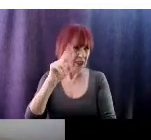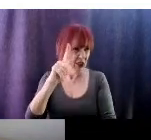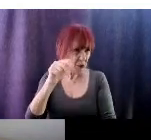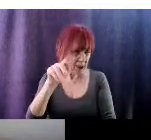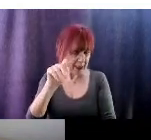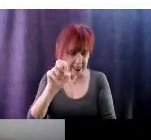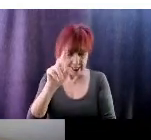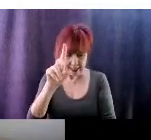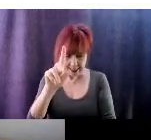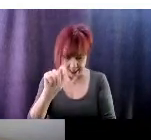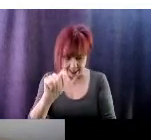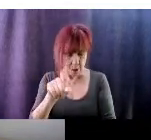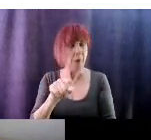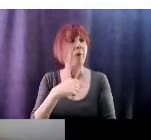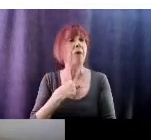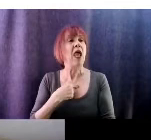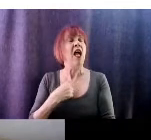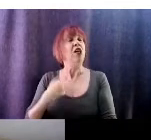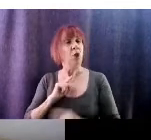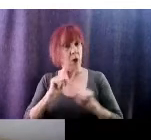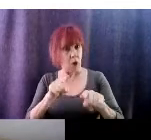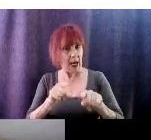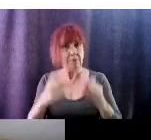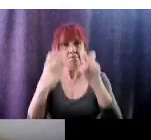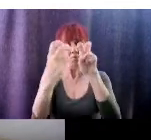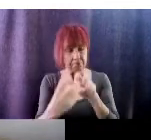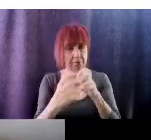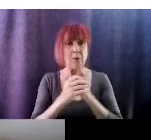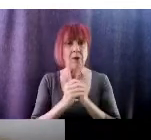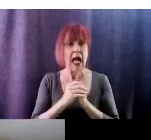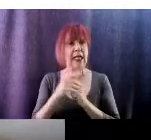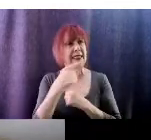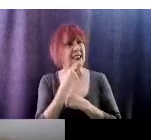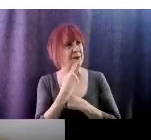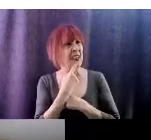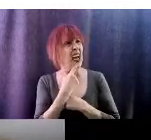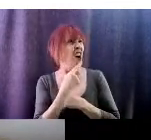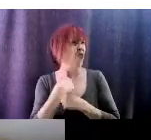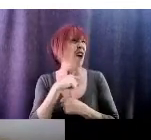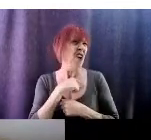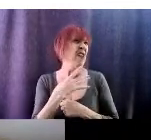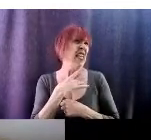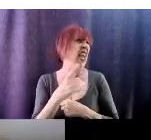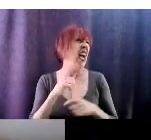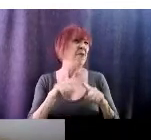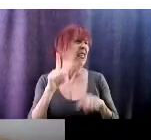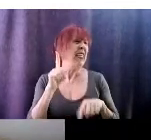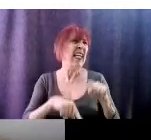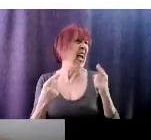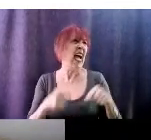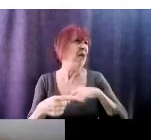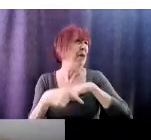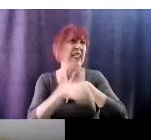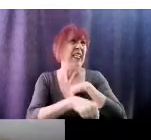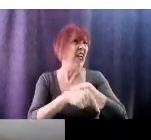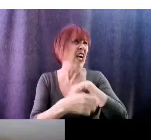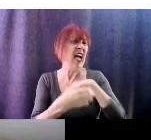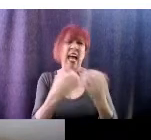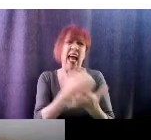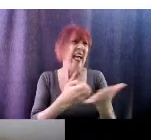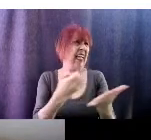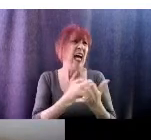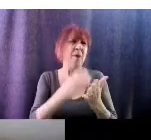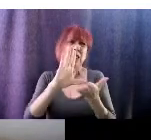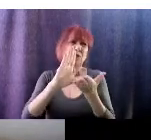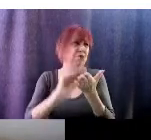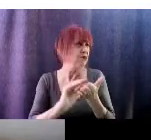explained what it was, and he said he liked it, but he says, in this county, we're not going to be able to do that. Our economics are way down.